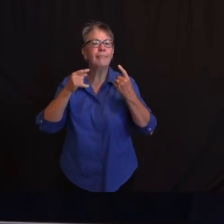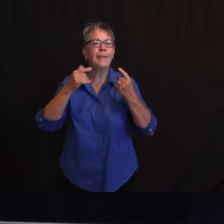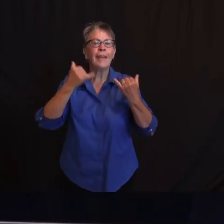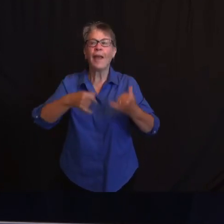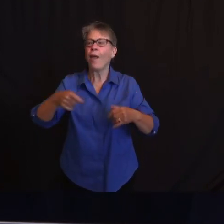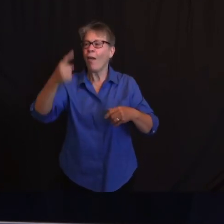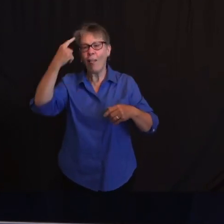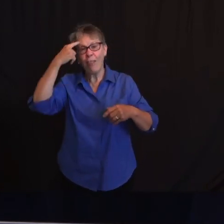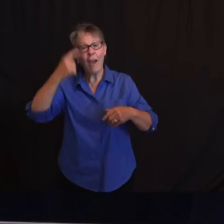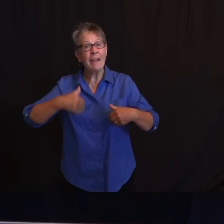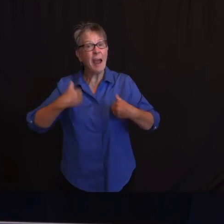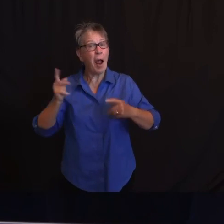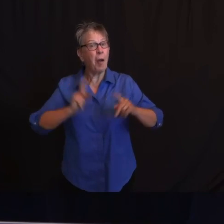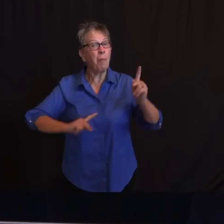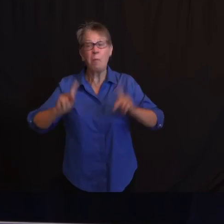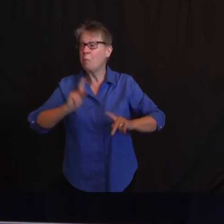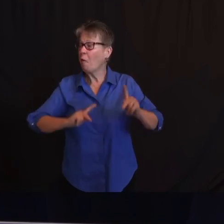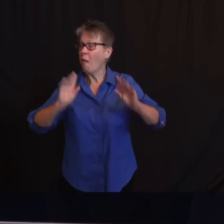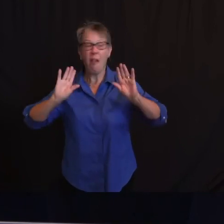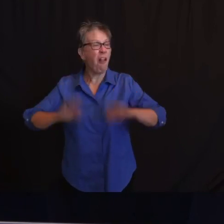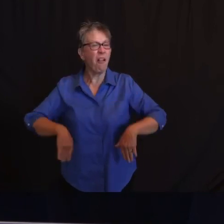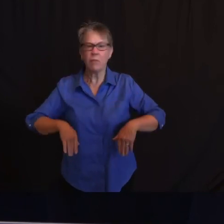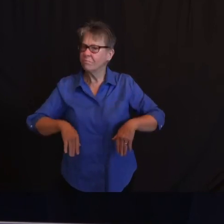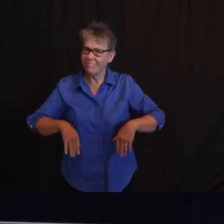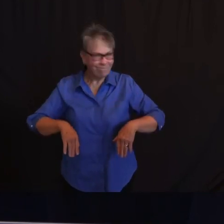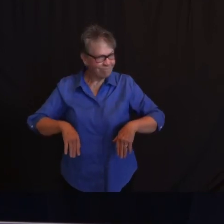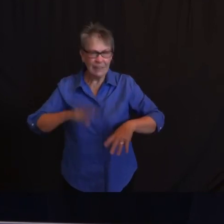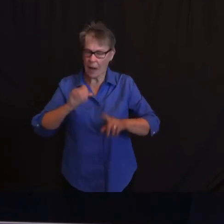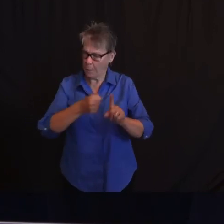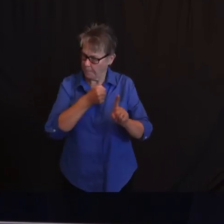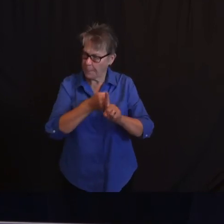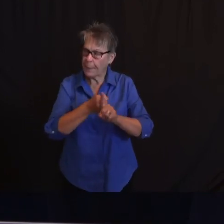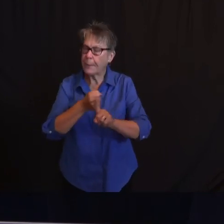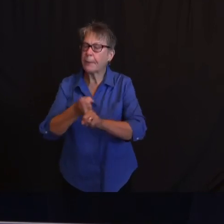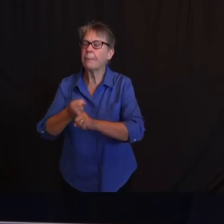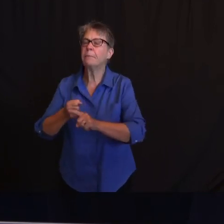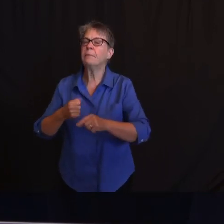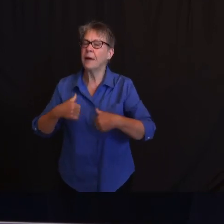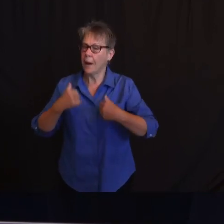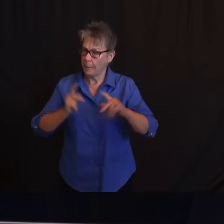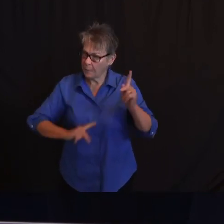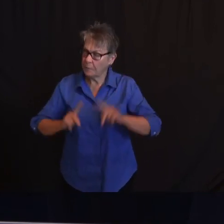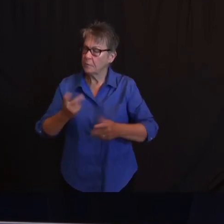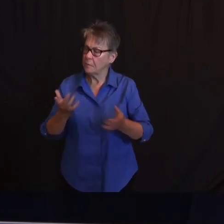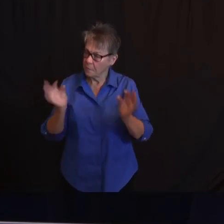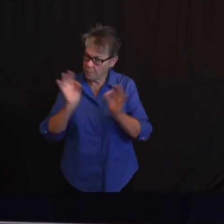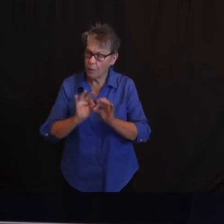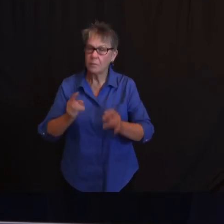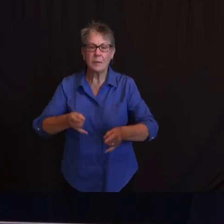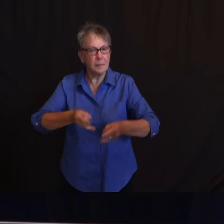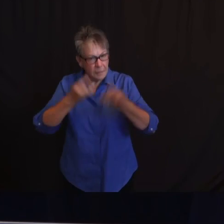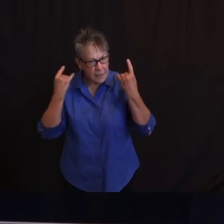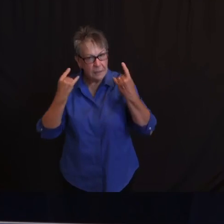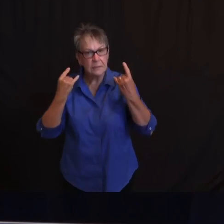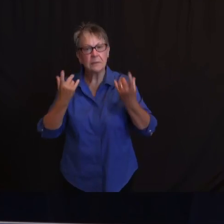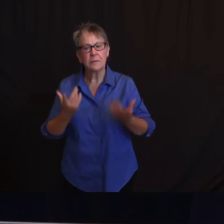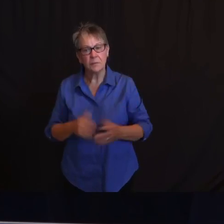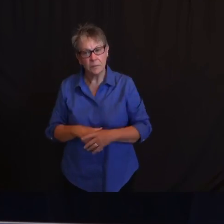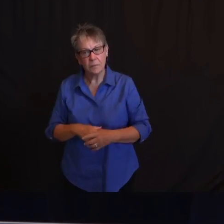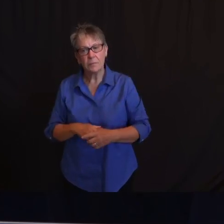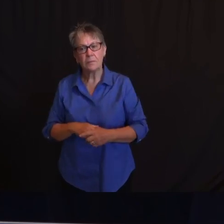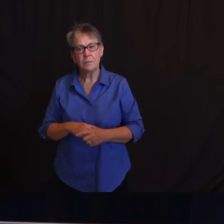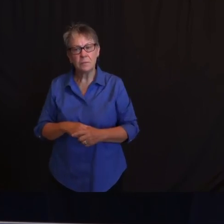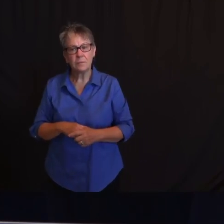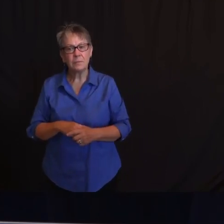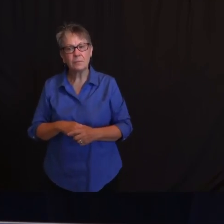immune to COVID-19. In fact, young adults in New Jersey are the fastest growing group